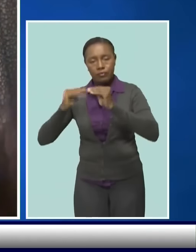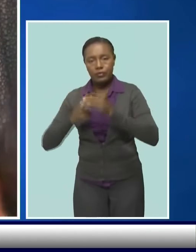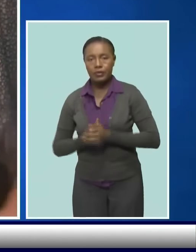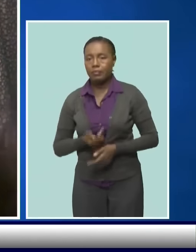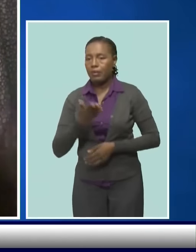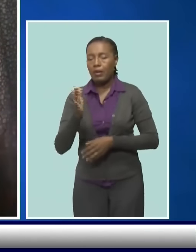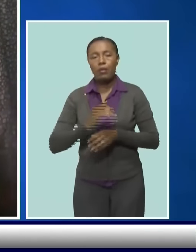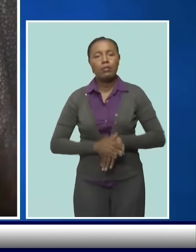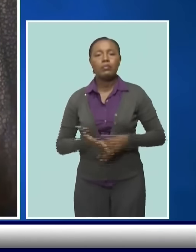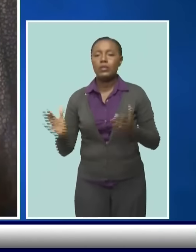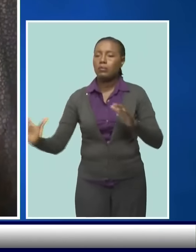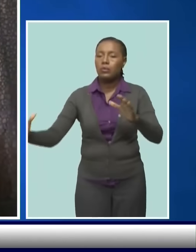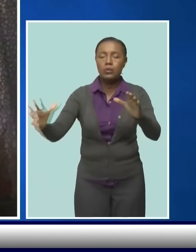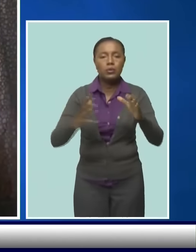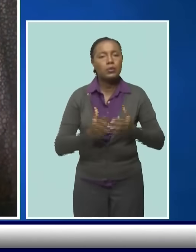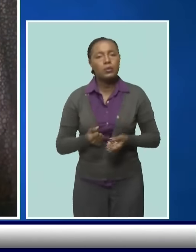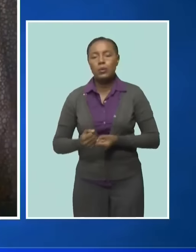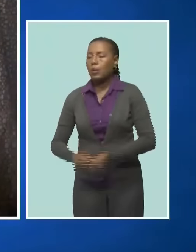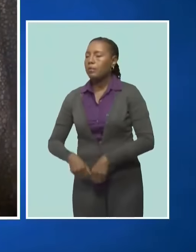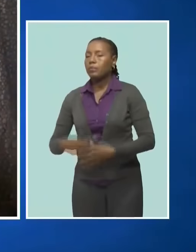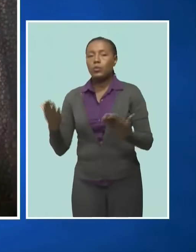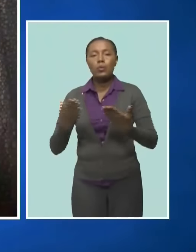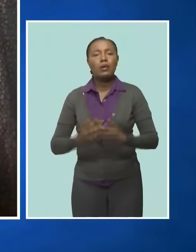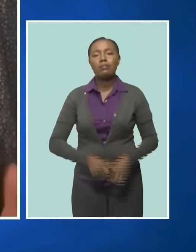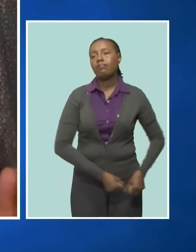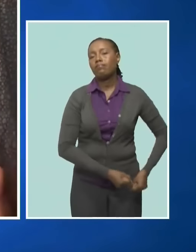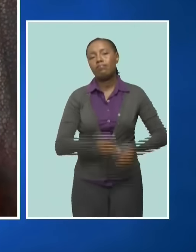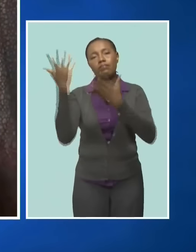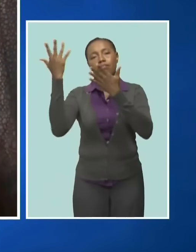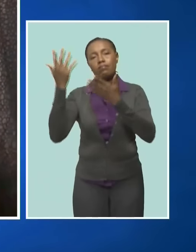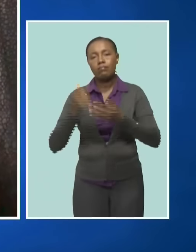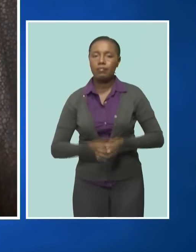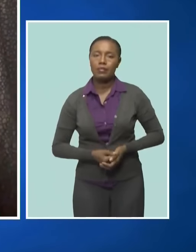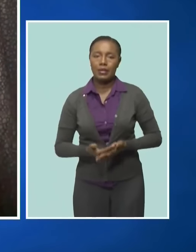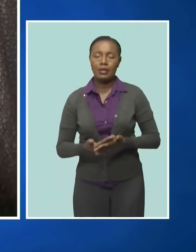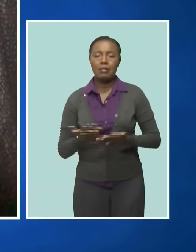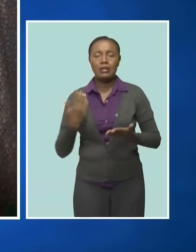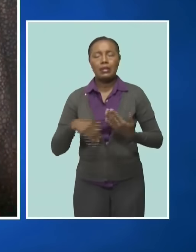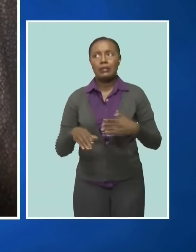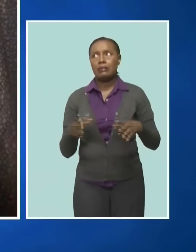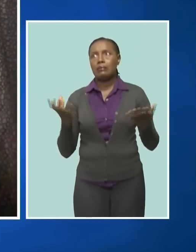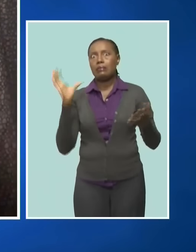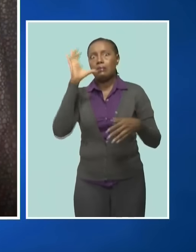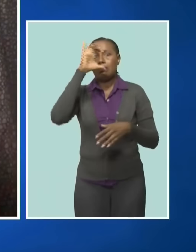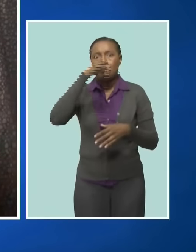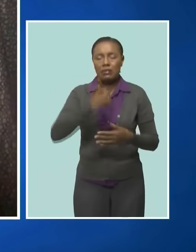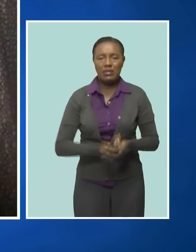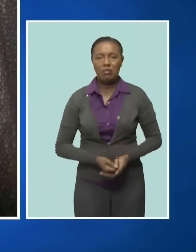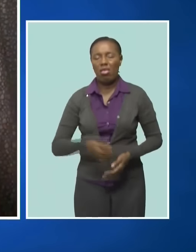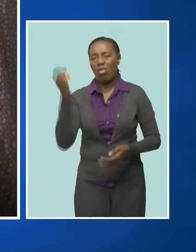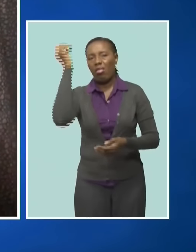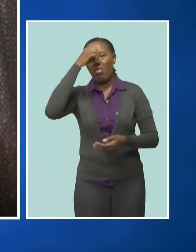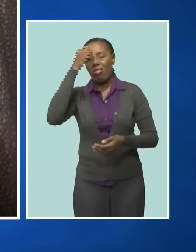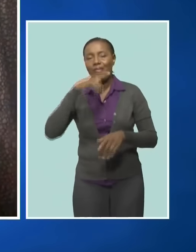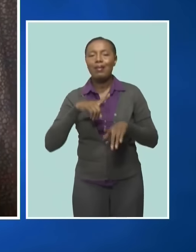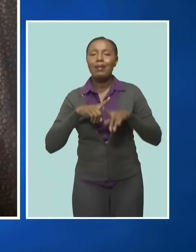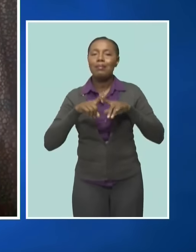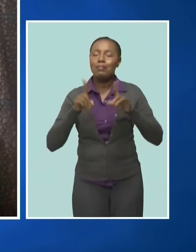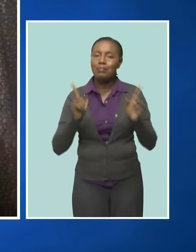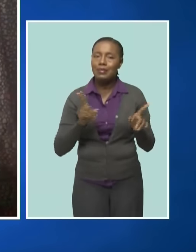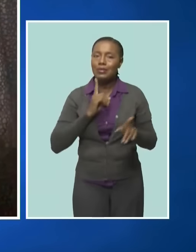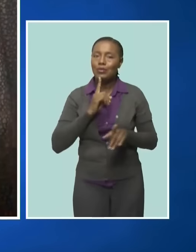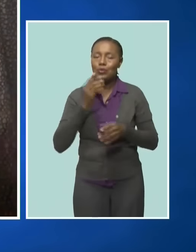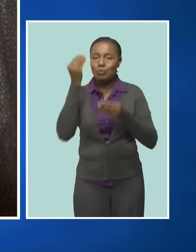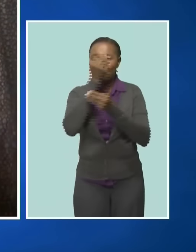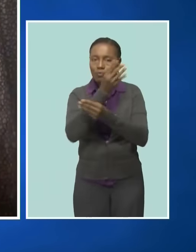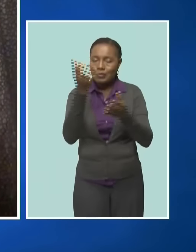to round them up and I'm going to toss them back over the border. It may sound absurd. It may sound ridiculous, but it is a message